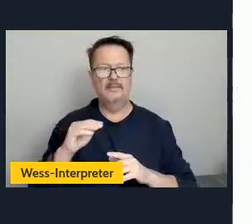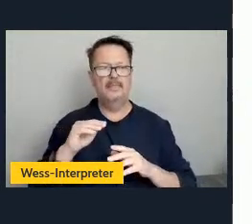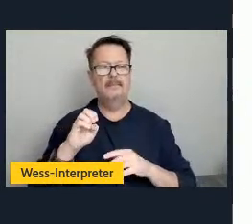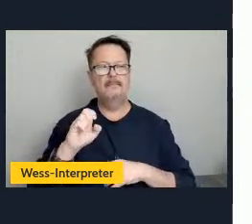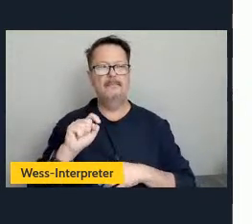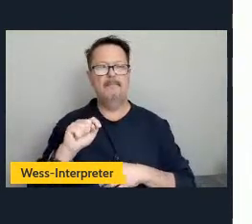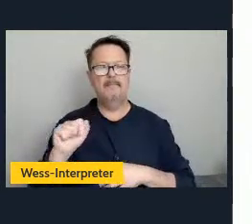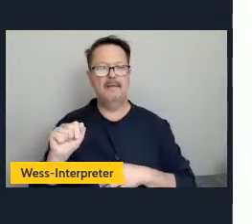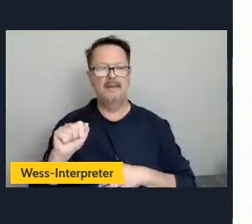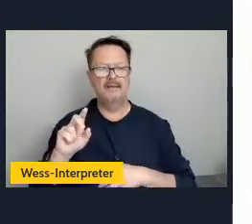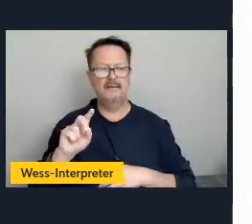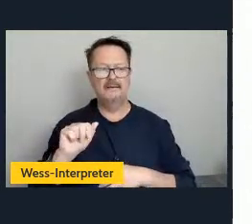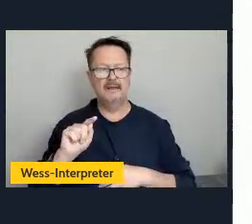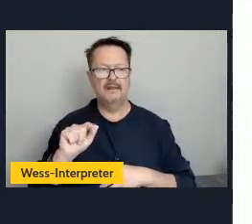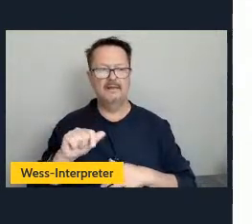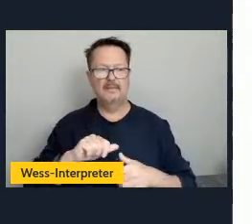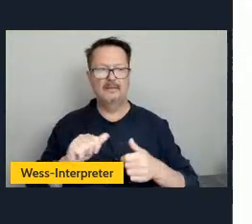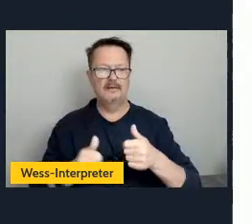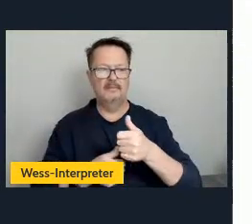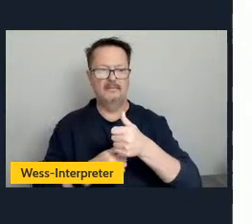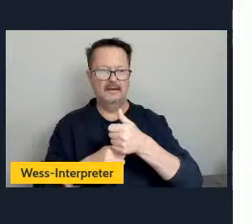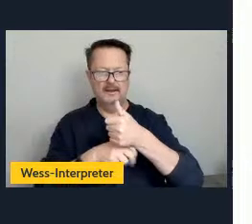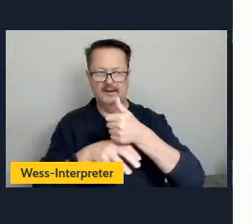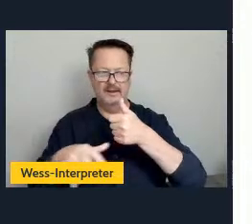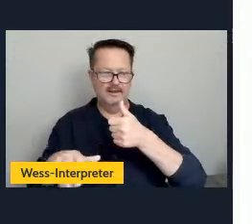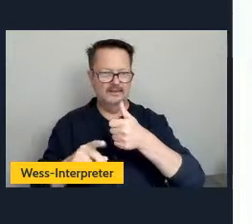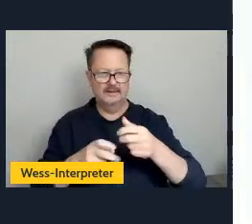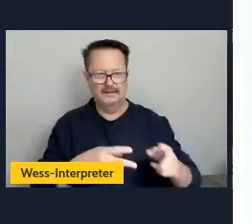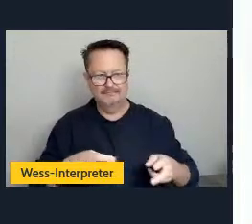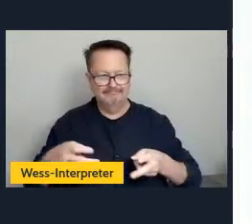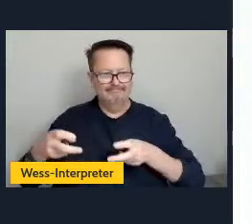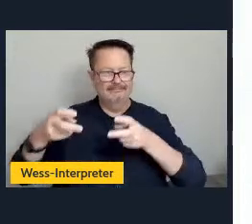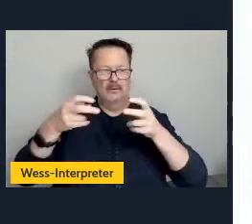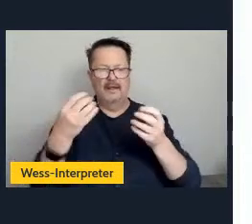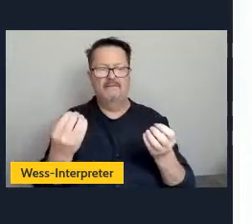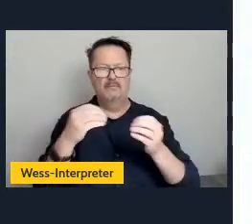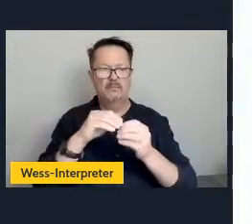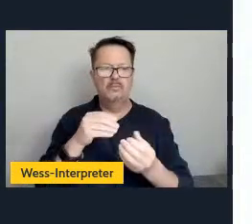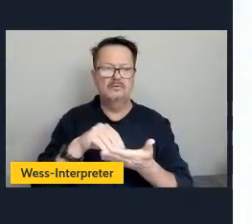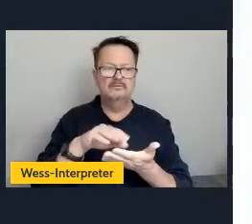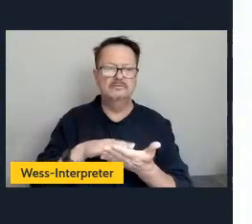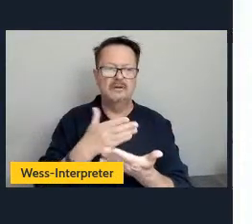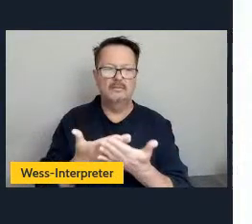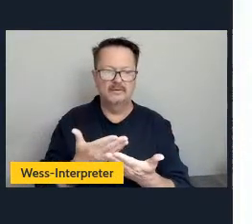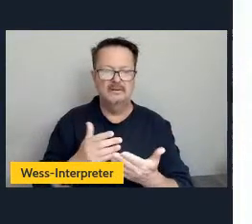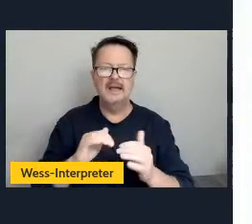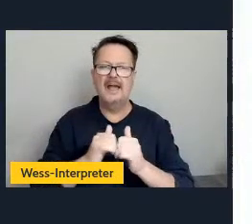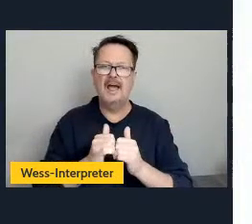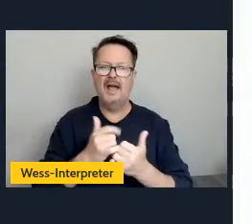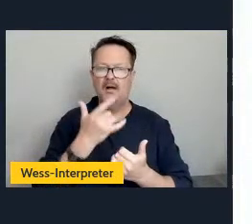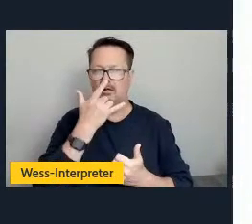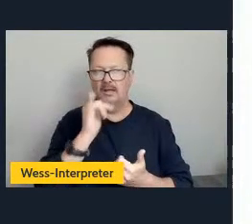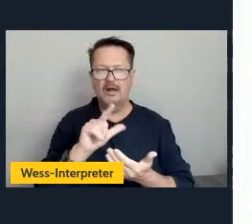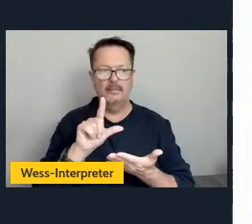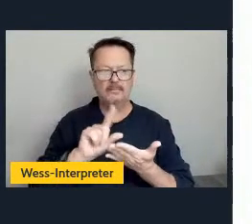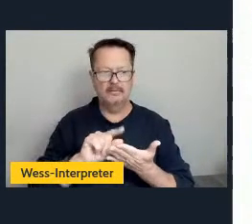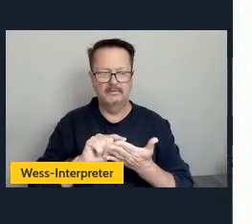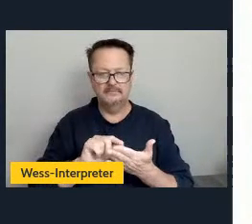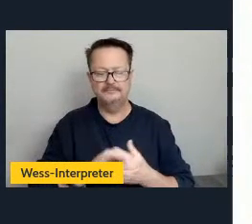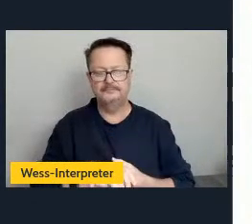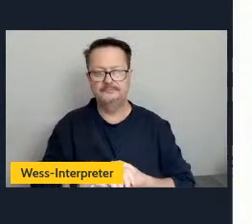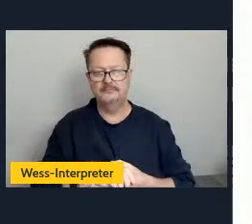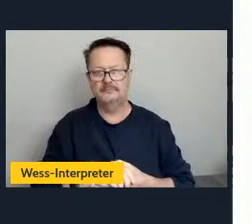more complete documentation here as well. Let's take a look how the publishing is done.